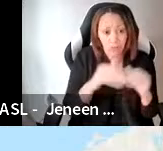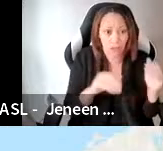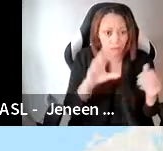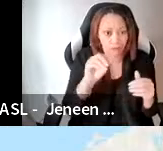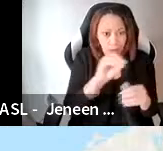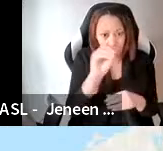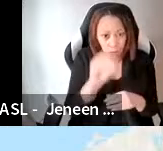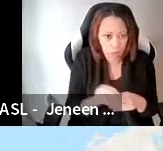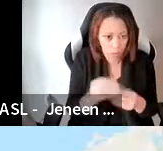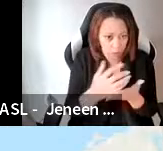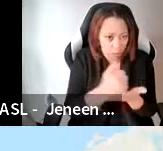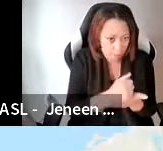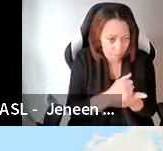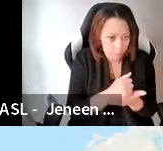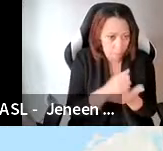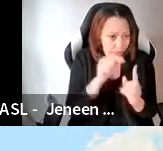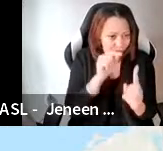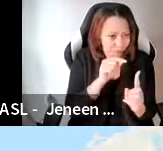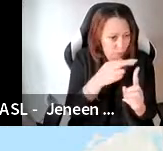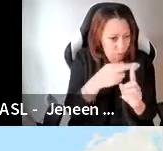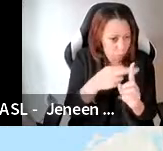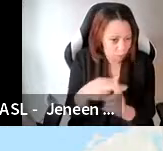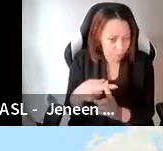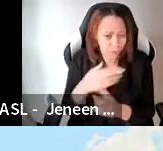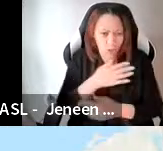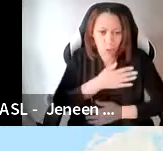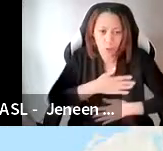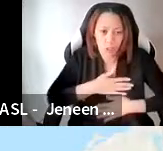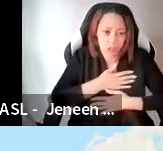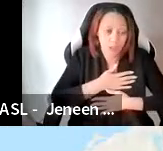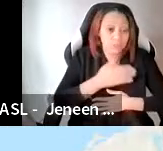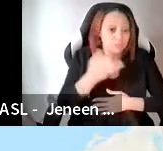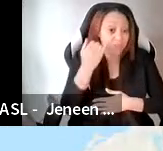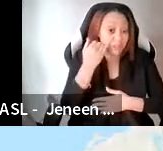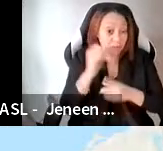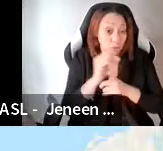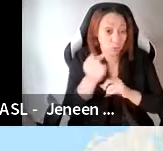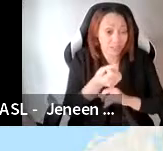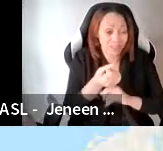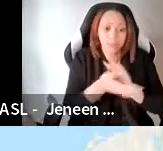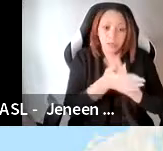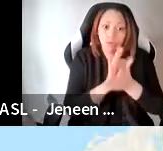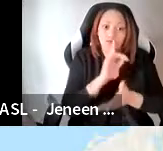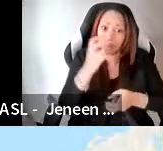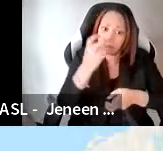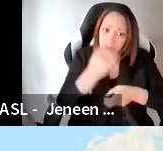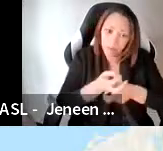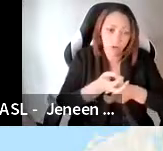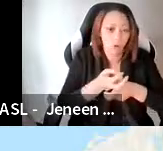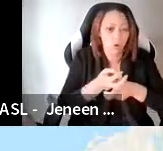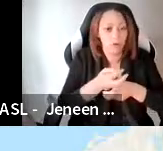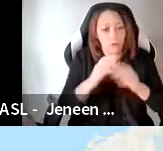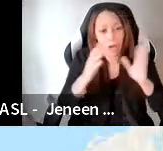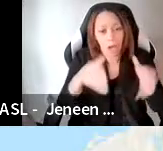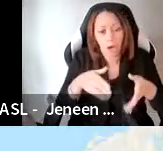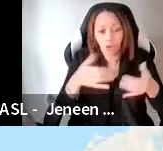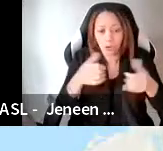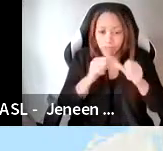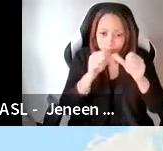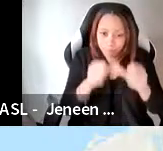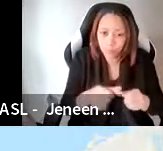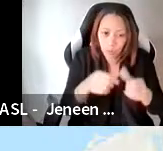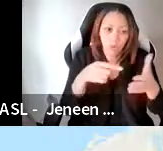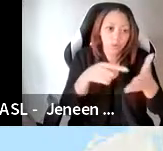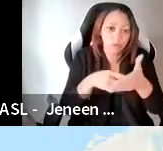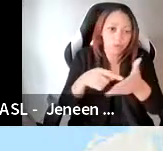And as I'm sure you can all appreciate, when that's the case, it becomes very difficult for a household to afford even modest